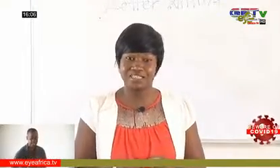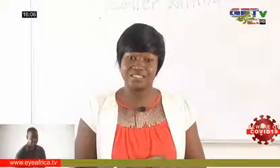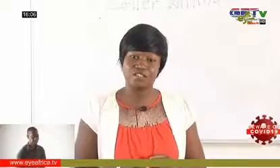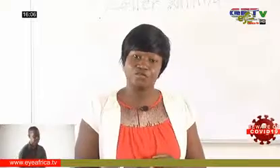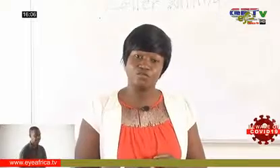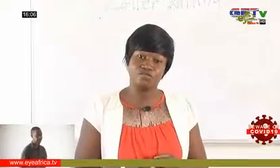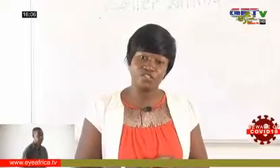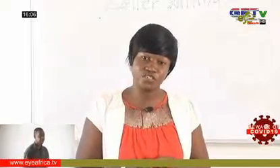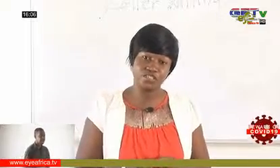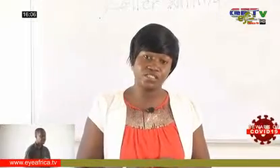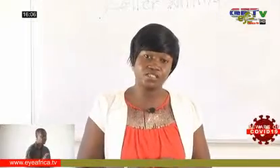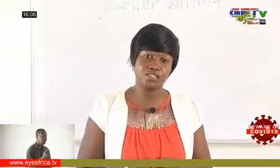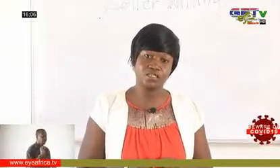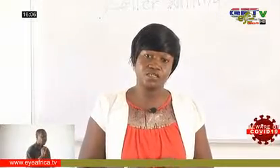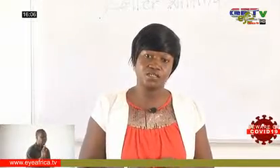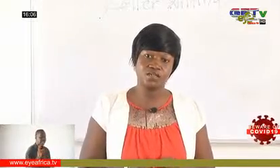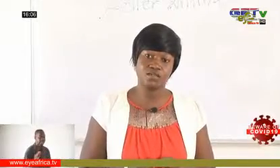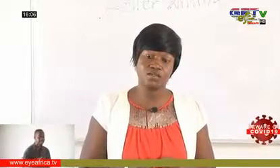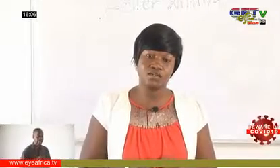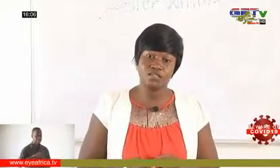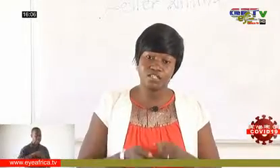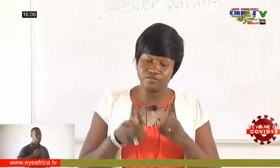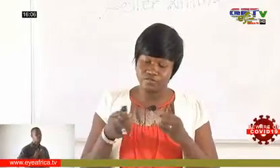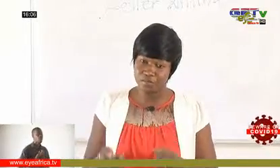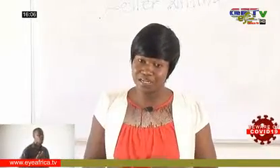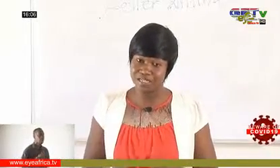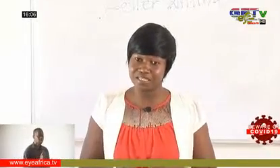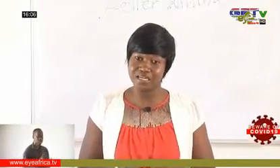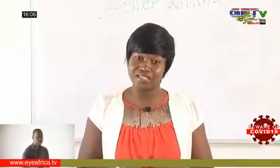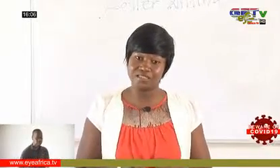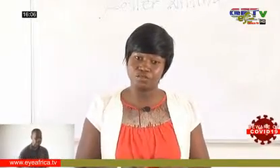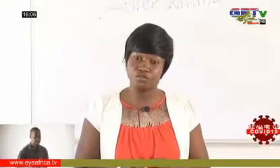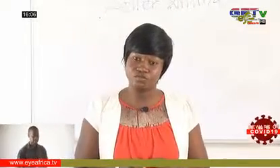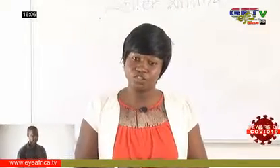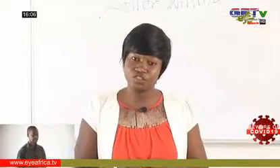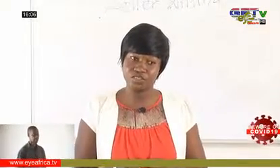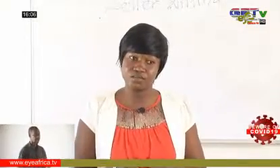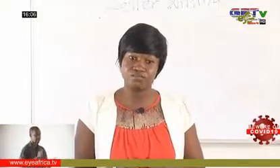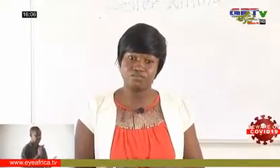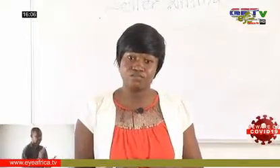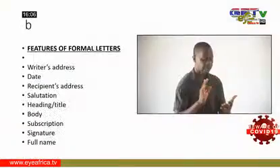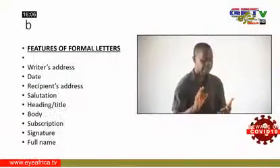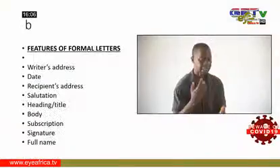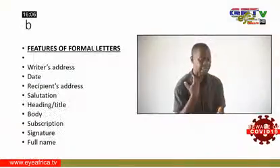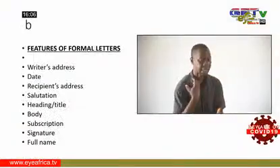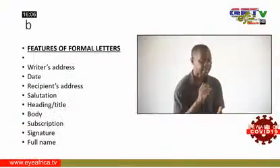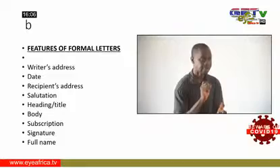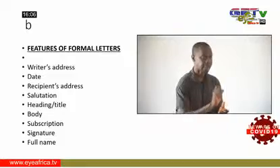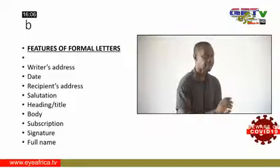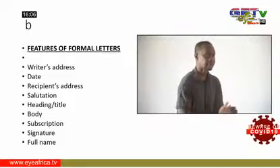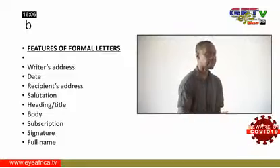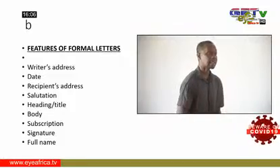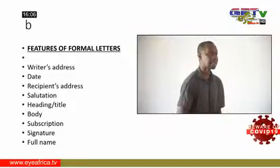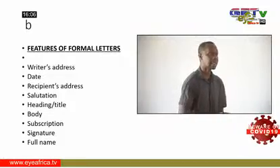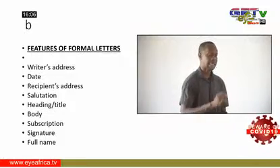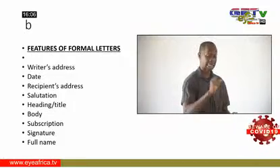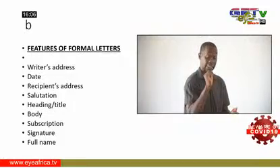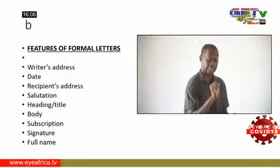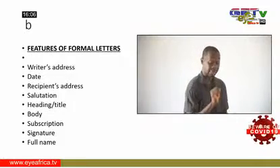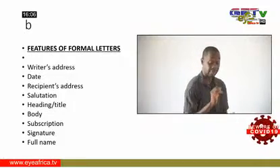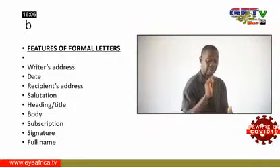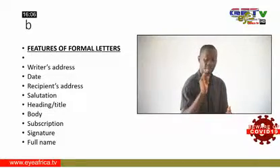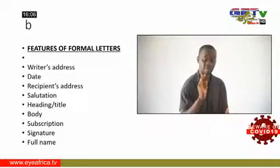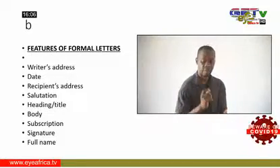Formal letter has its own features. Informal letter has its own features. Semi-formal letter